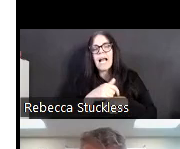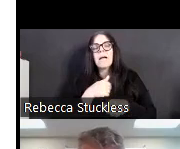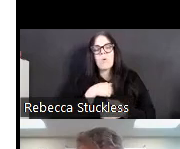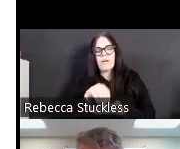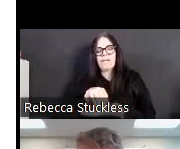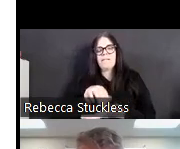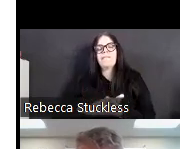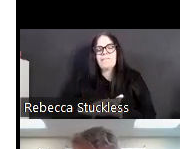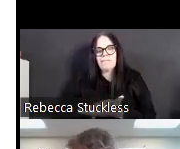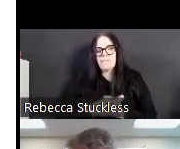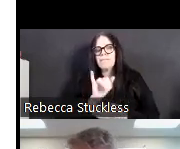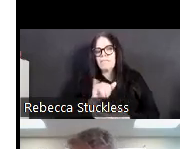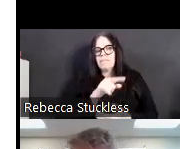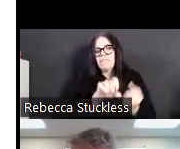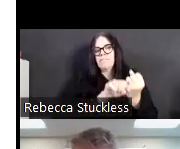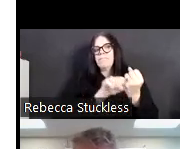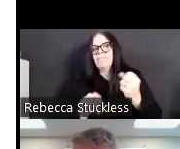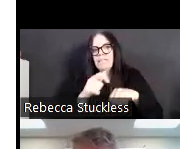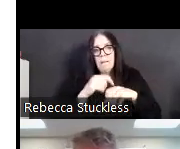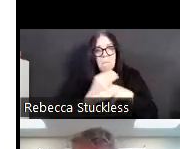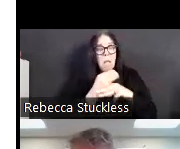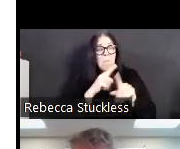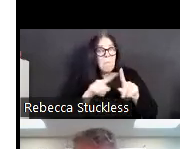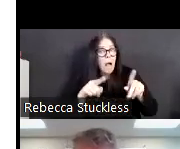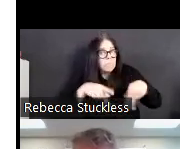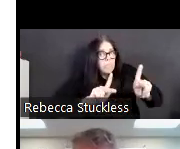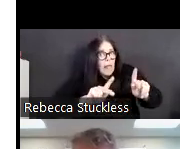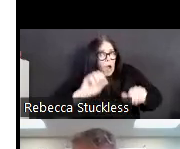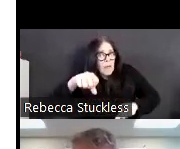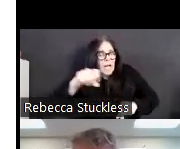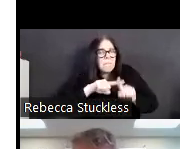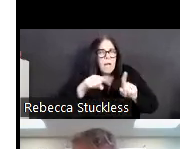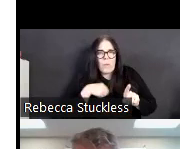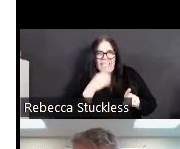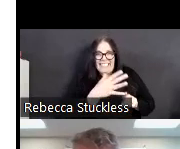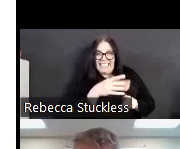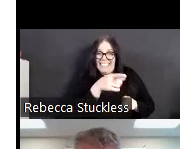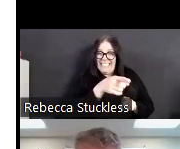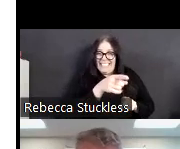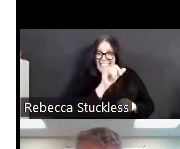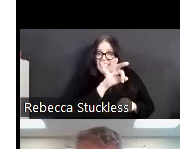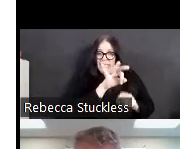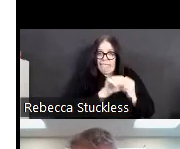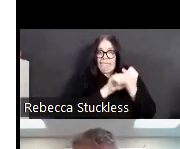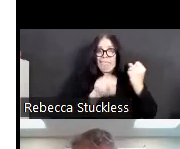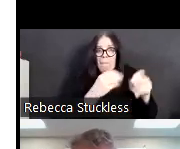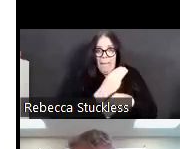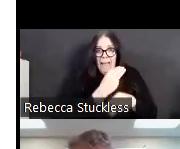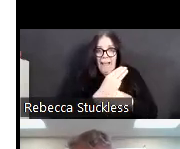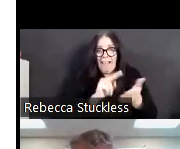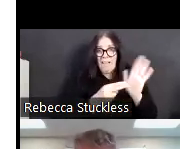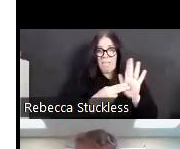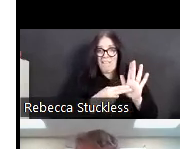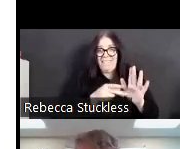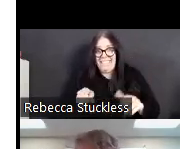an indicator, but they can use a little bit more time to do that. But we tell them they're kind of robbing from the English time. And then we'll give them a bit of a break,